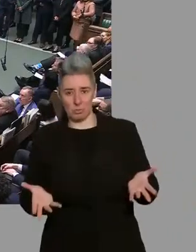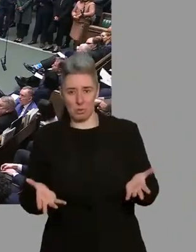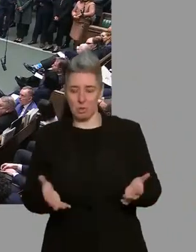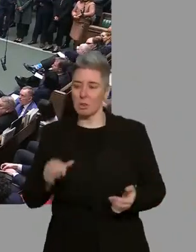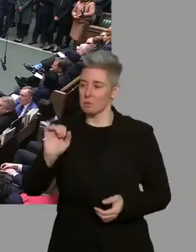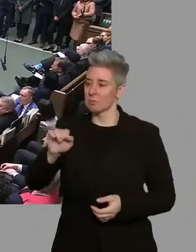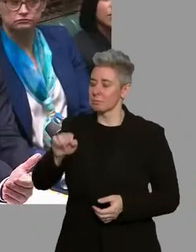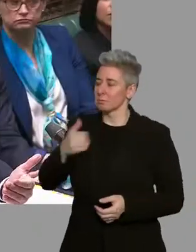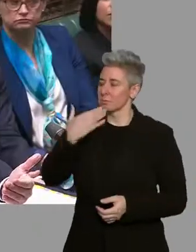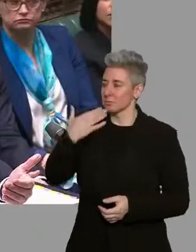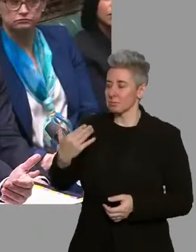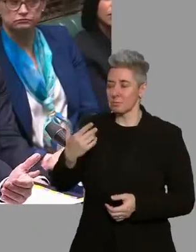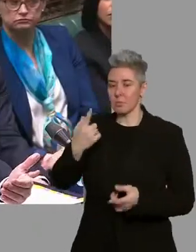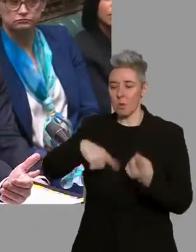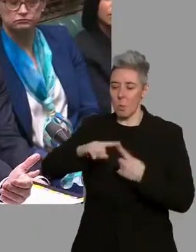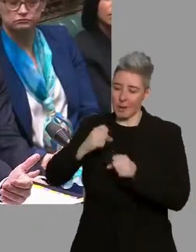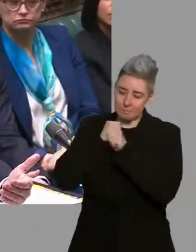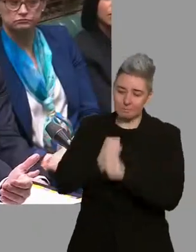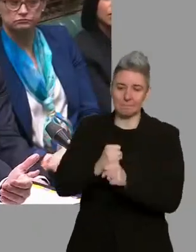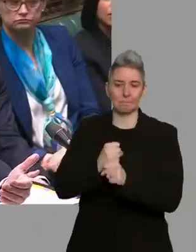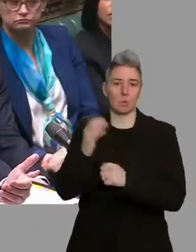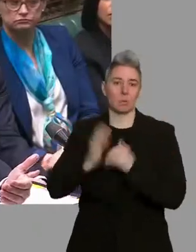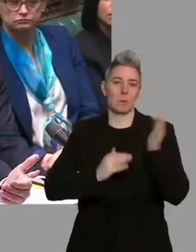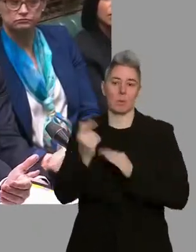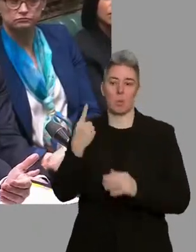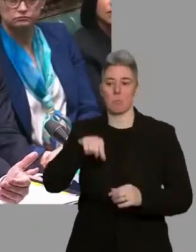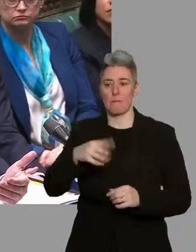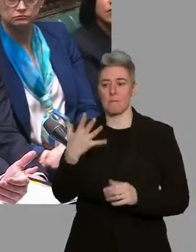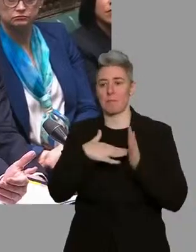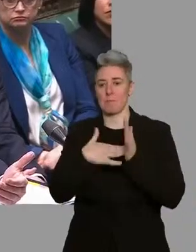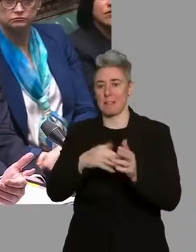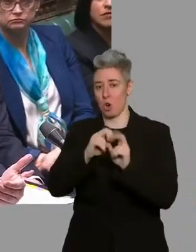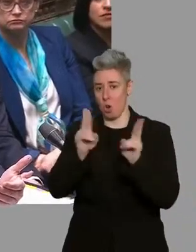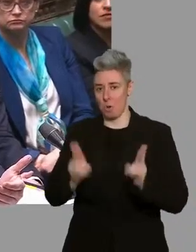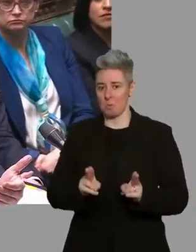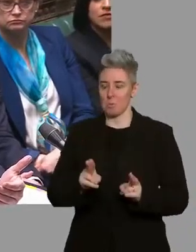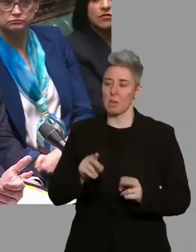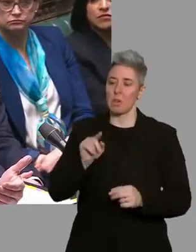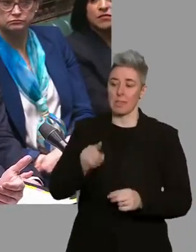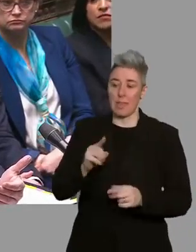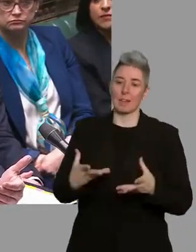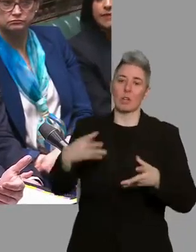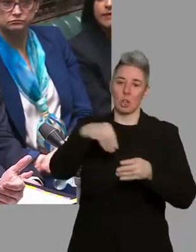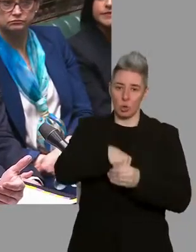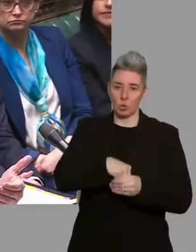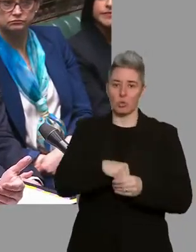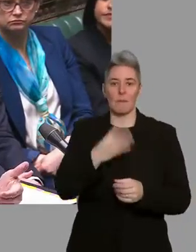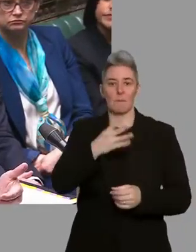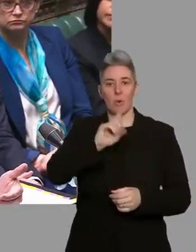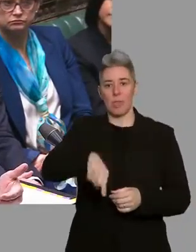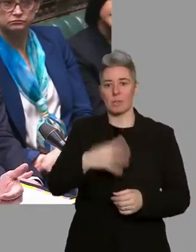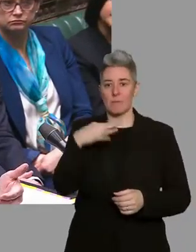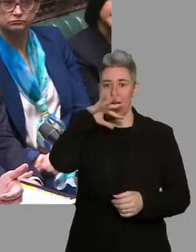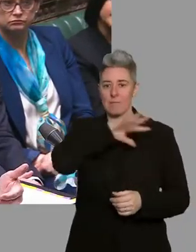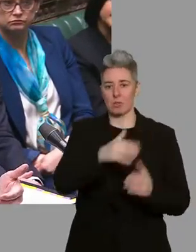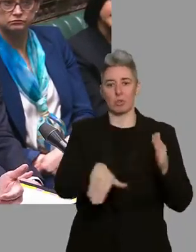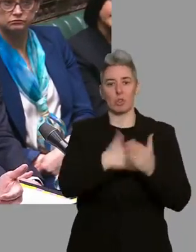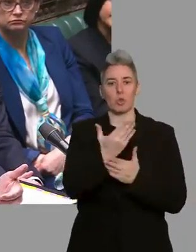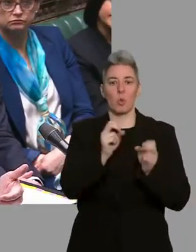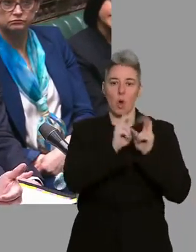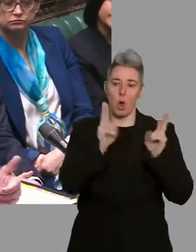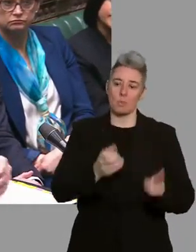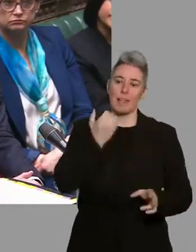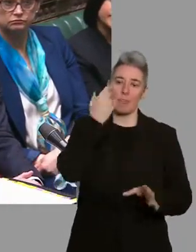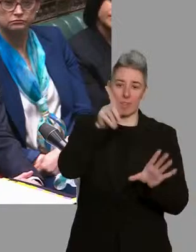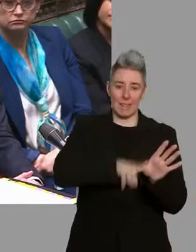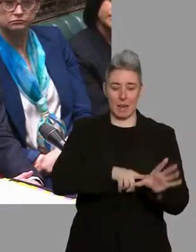1.5 million homes, and that includes 4,500 new homes every year in Cornwall. But I do recognise the